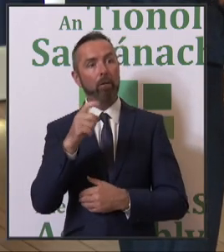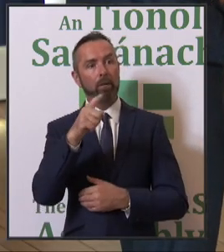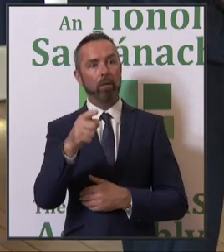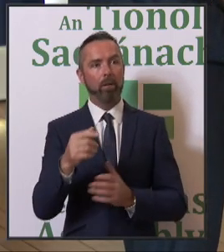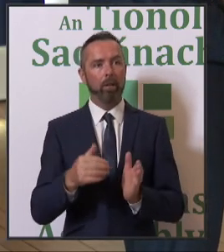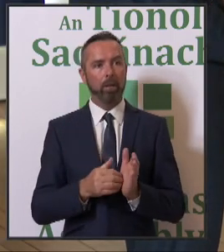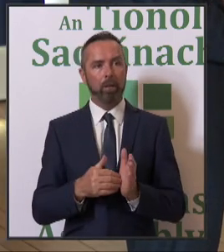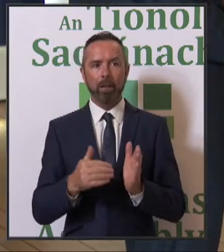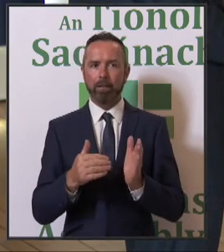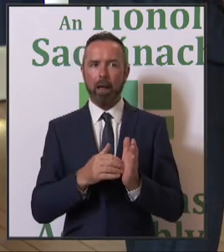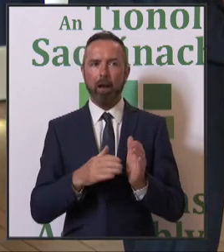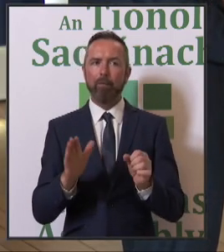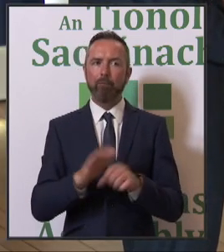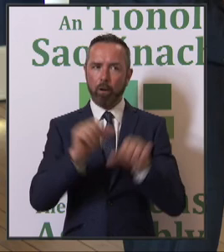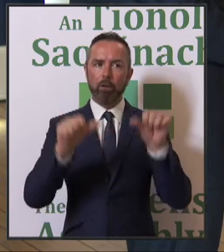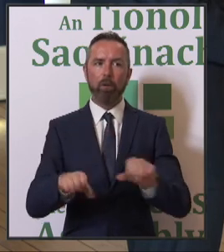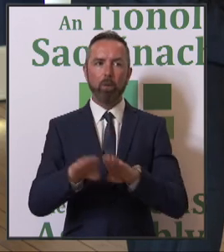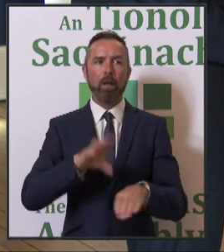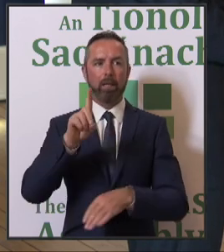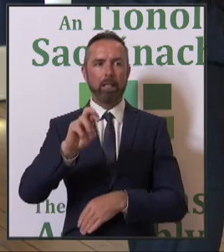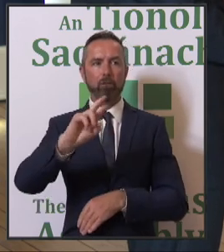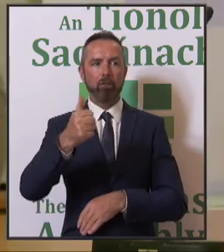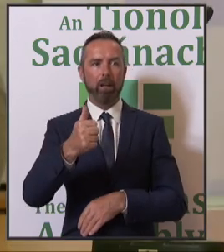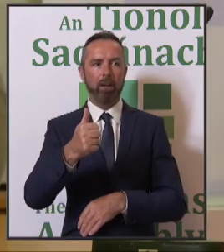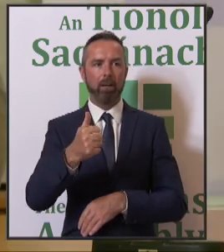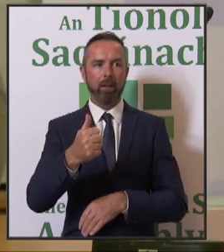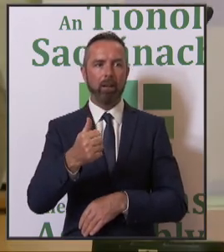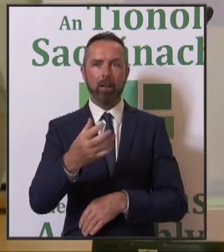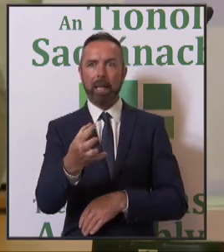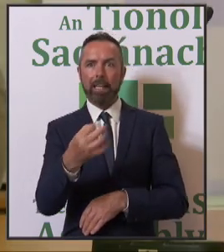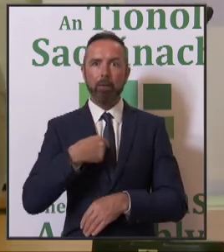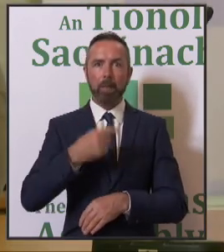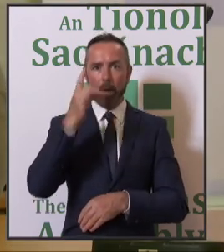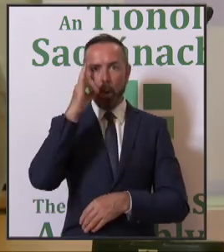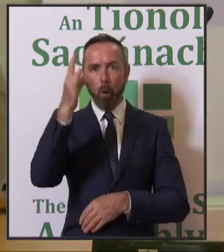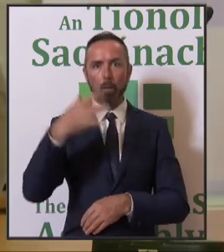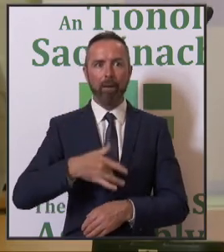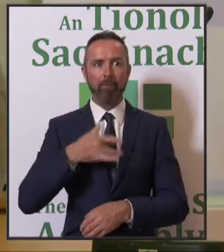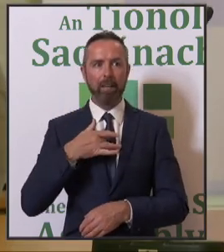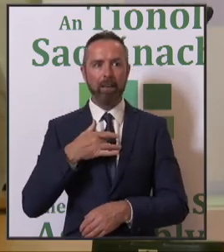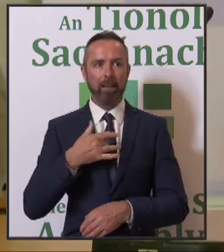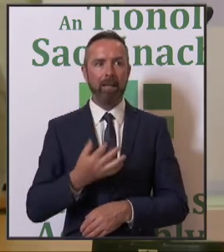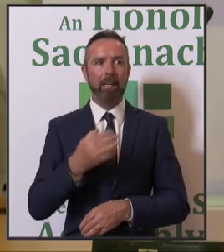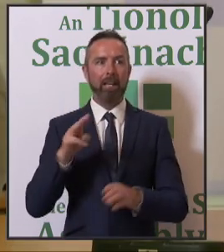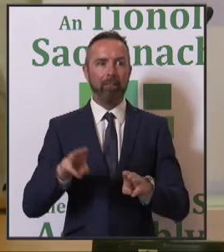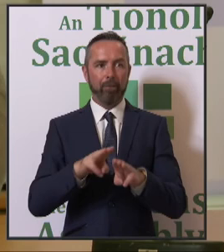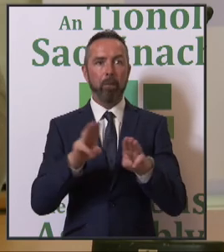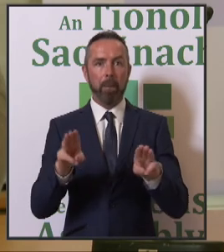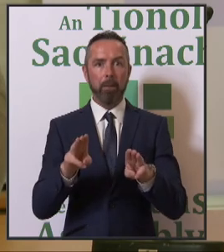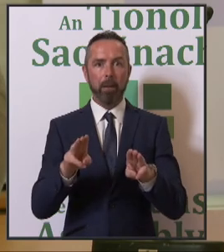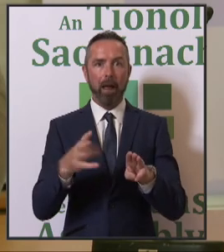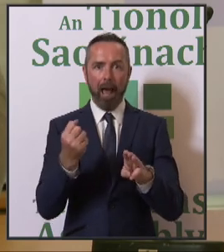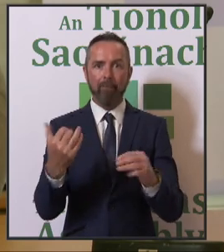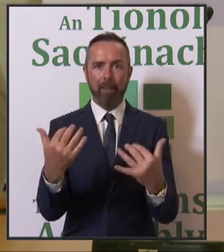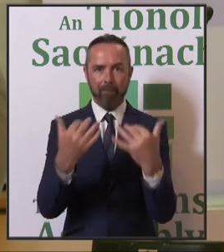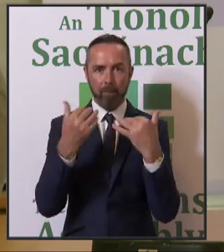would absolutely agree with Deirdre in terms of it gave me hope, I suppose, yeah, as well, that if people are informed, they will make really